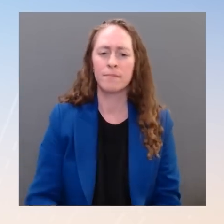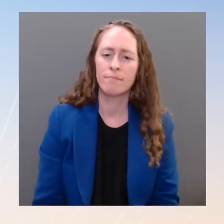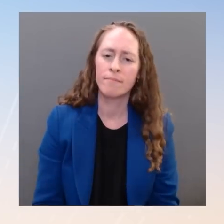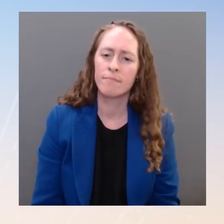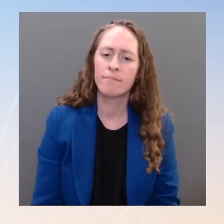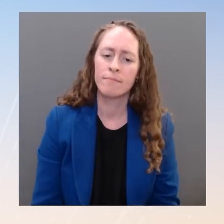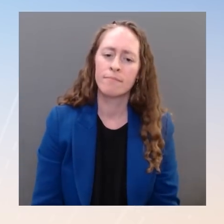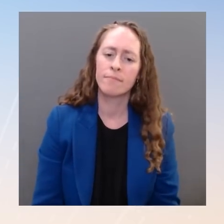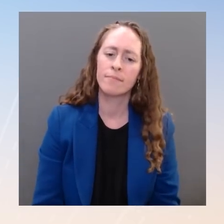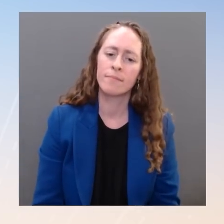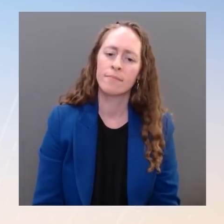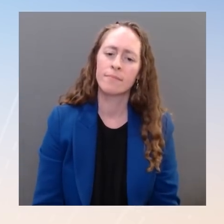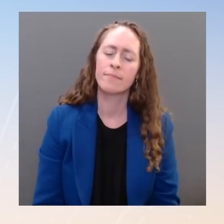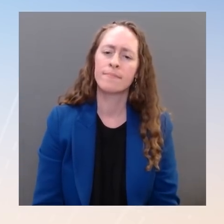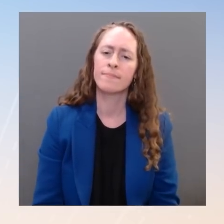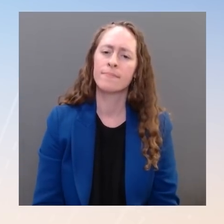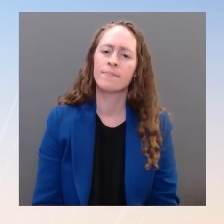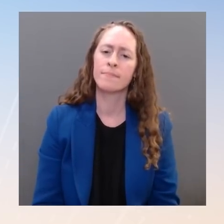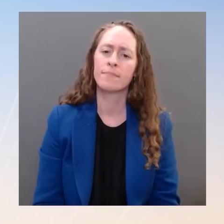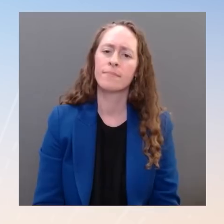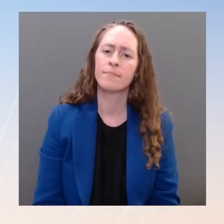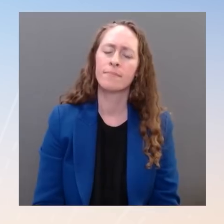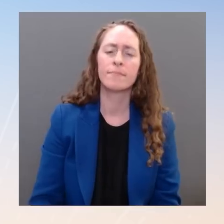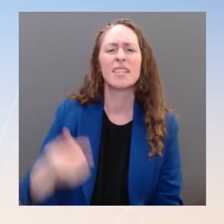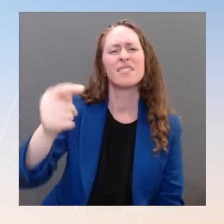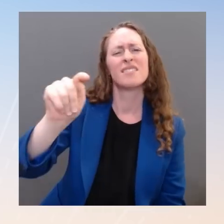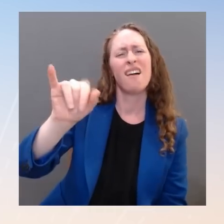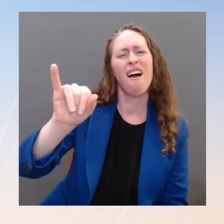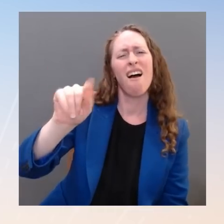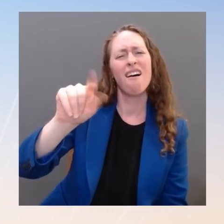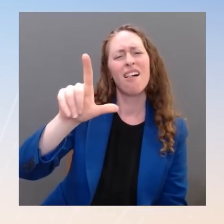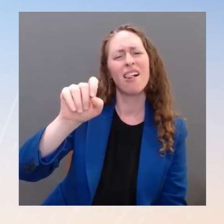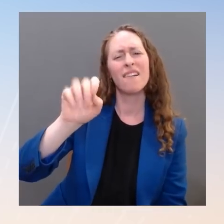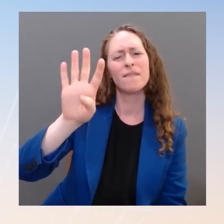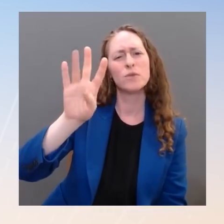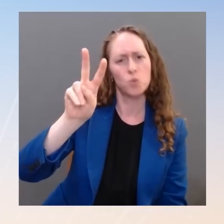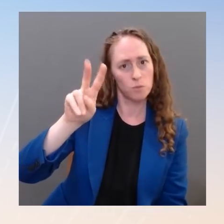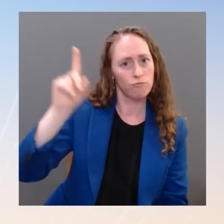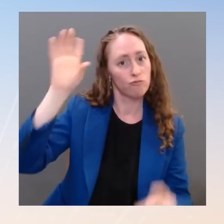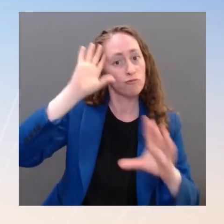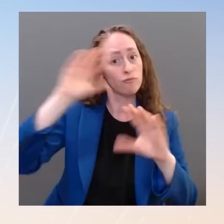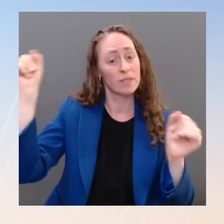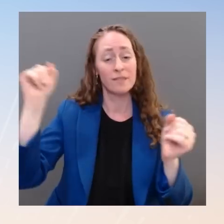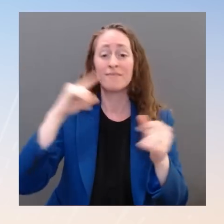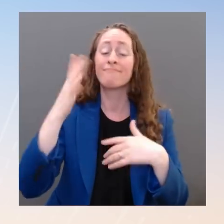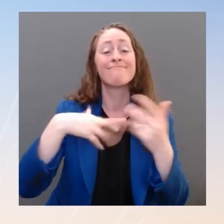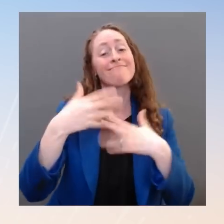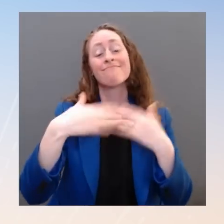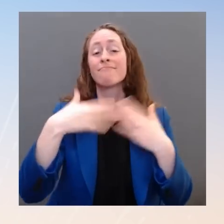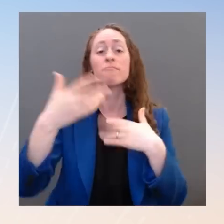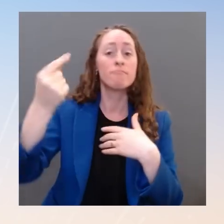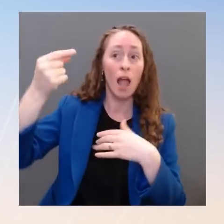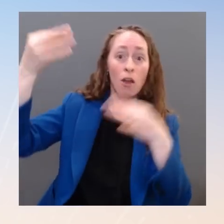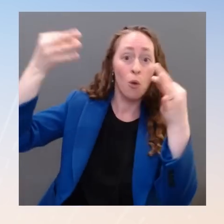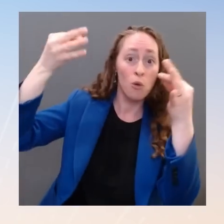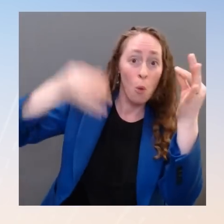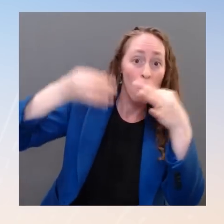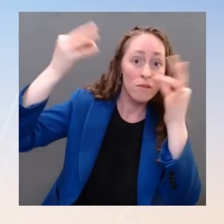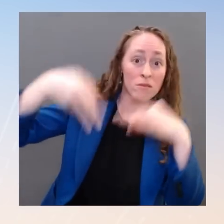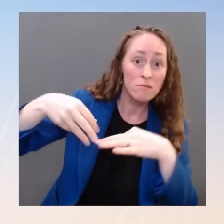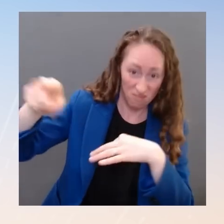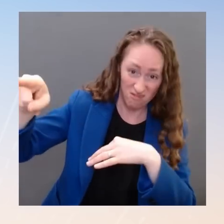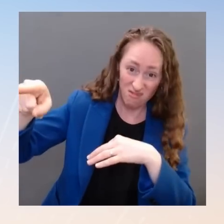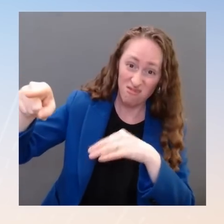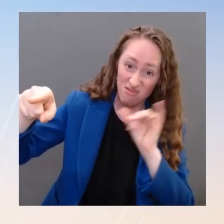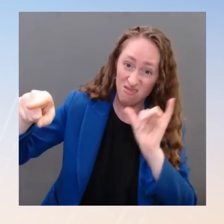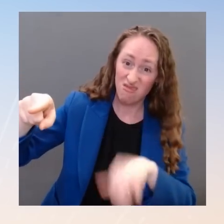whatever the courts decide. So just to be clear, there's not a plan to fight this decision? That would be a decision made by the Department of Justice, but they